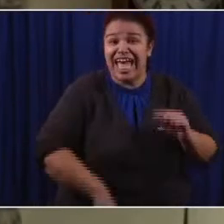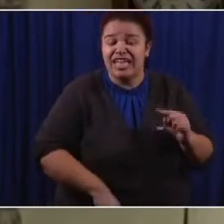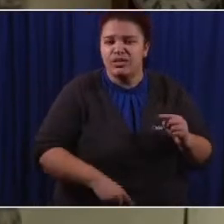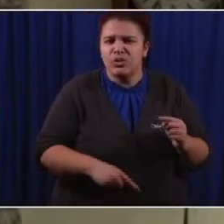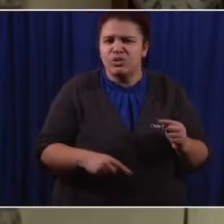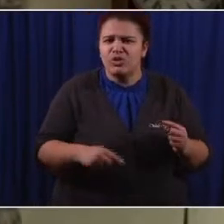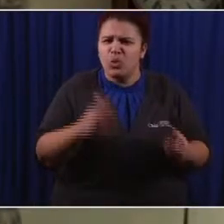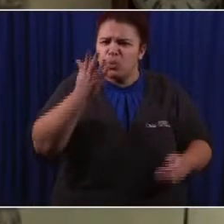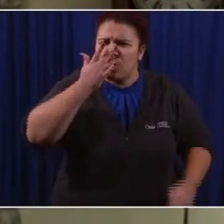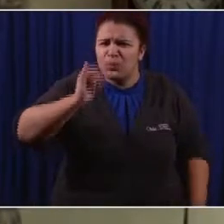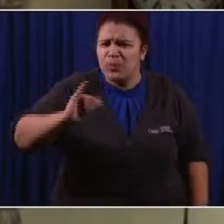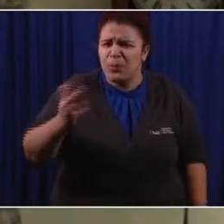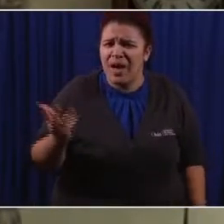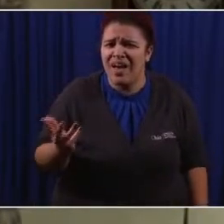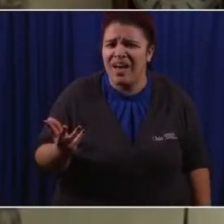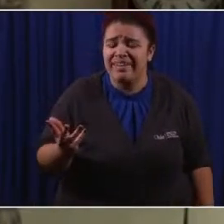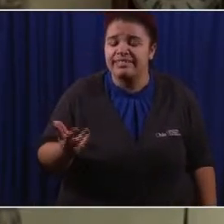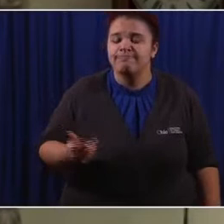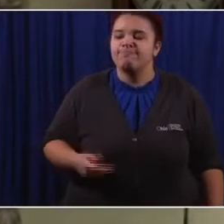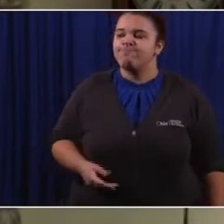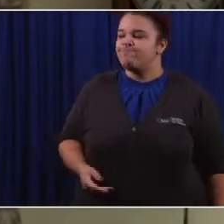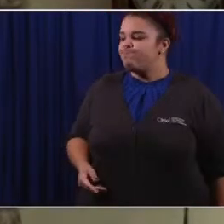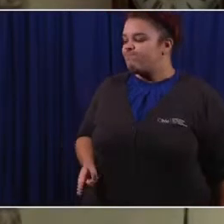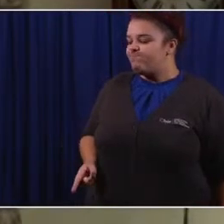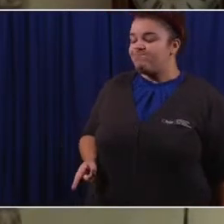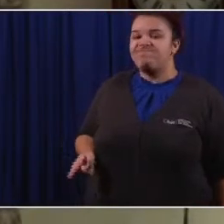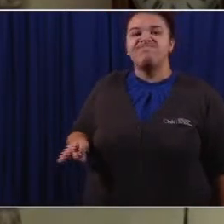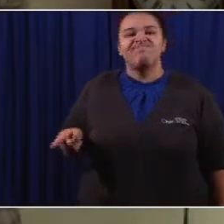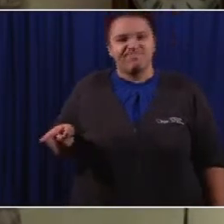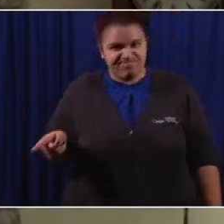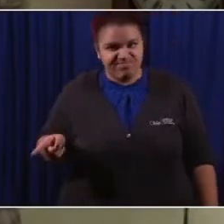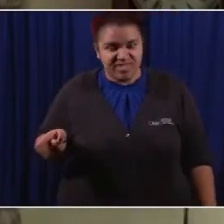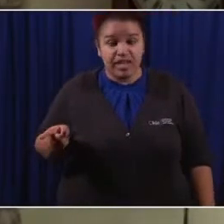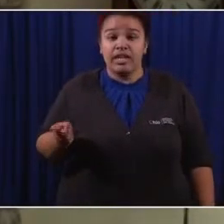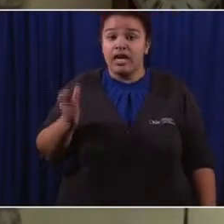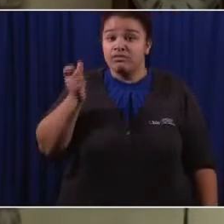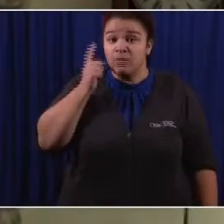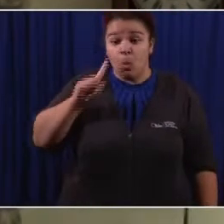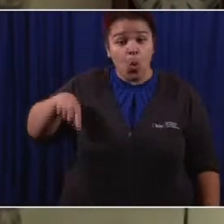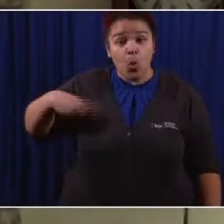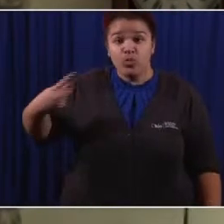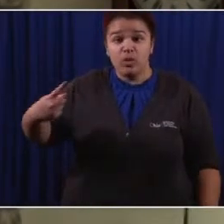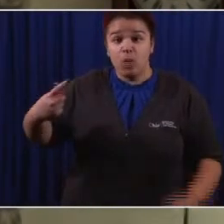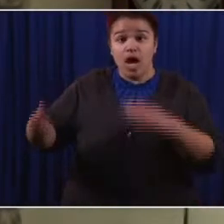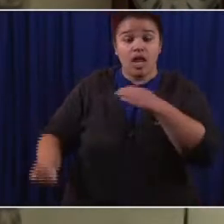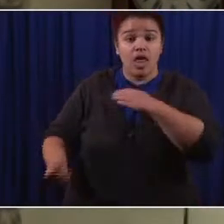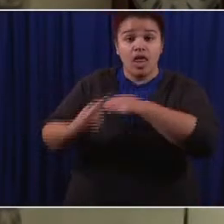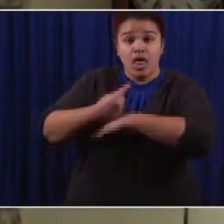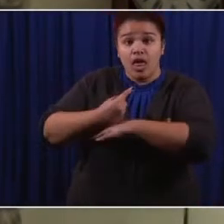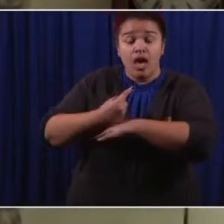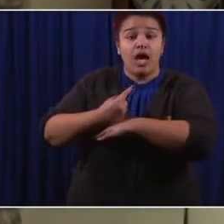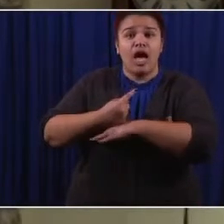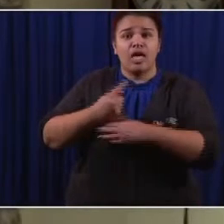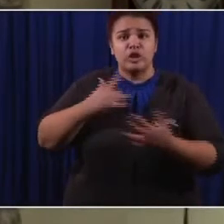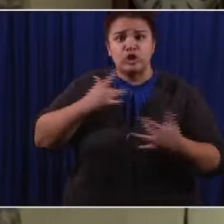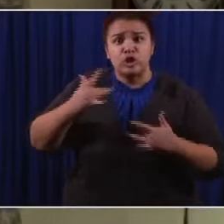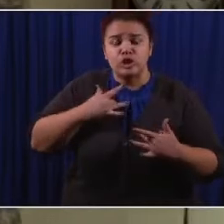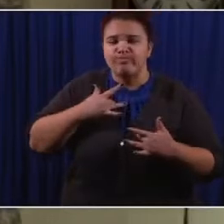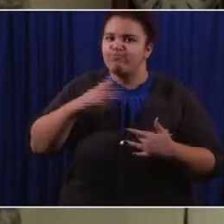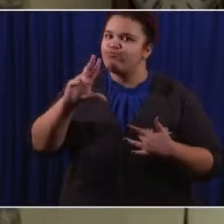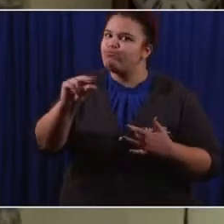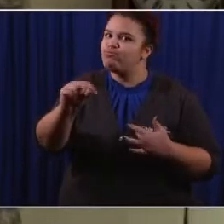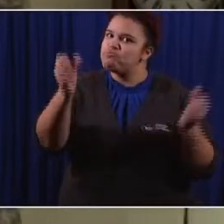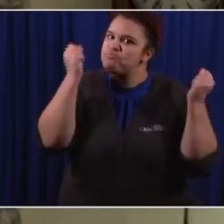visitation, end quote. Yep. This is just one of a number of concerns raised by our viewer. So I guess the